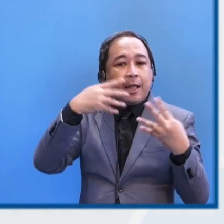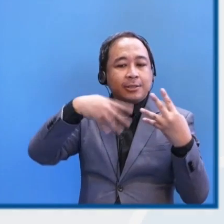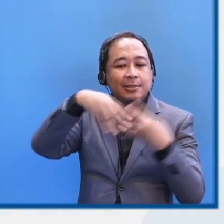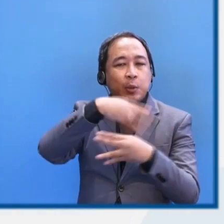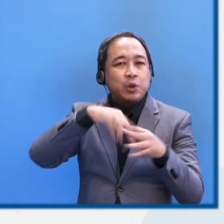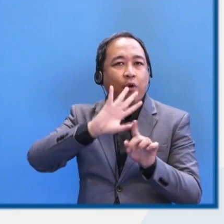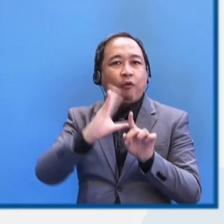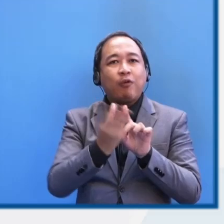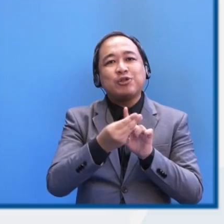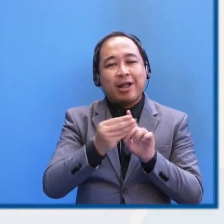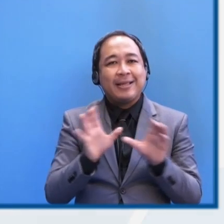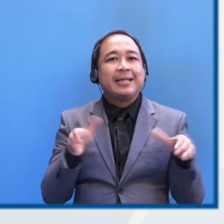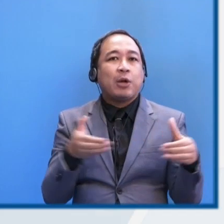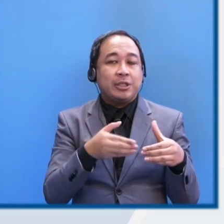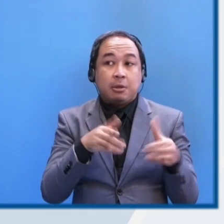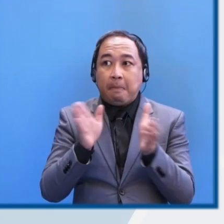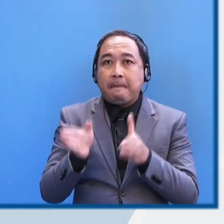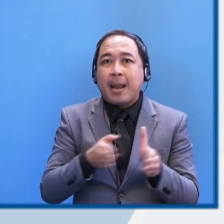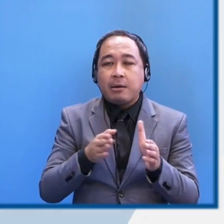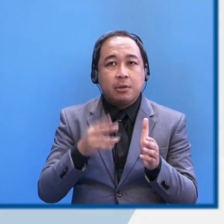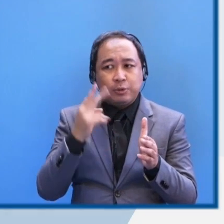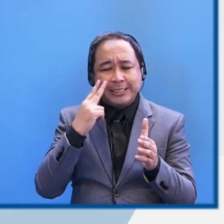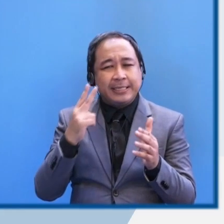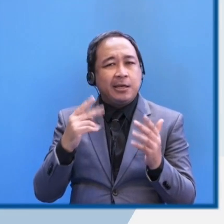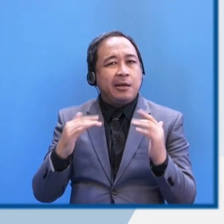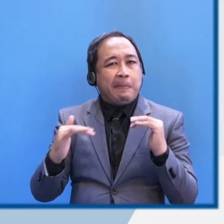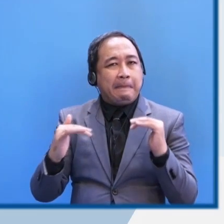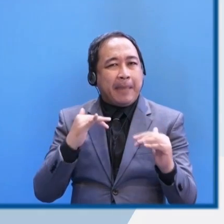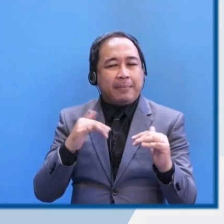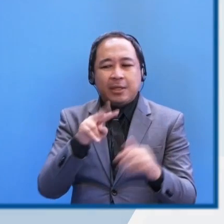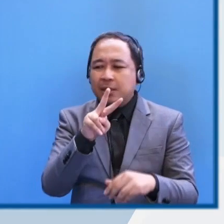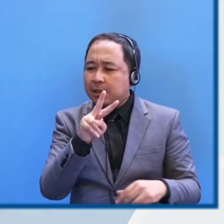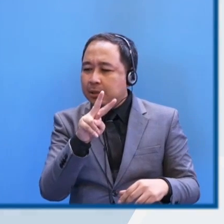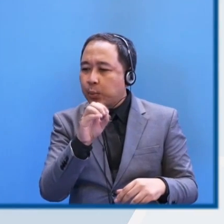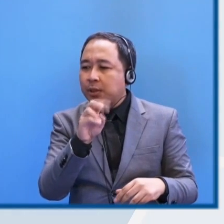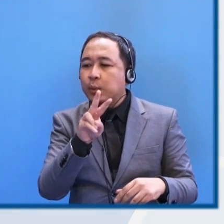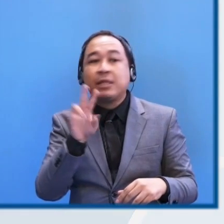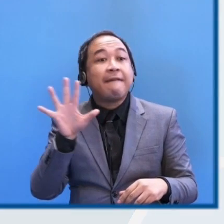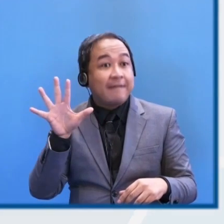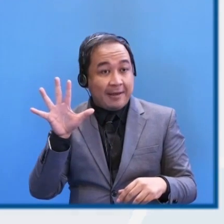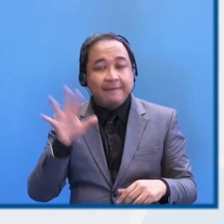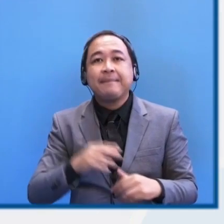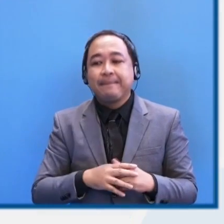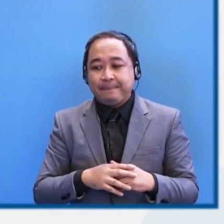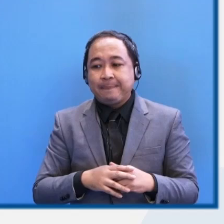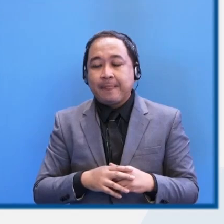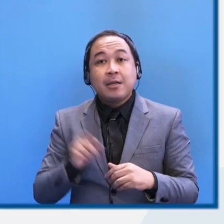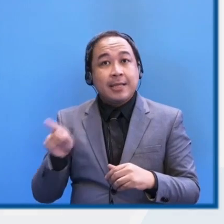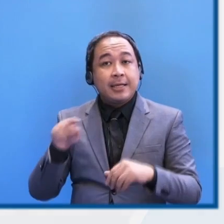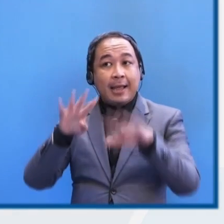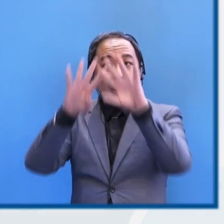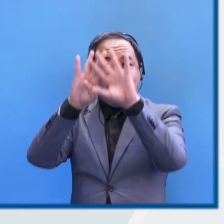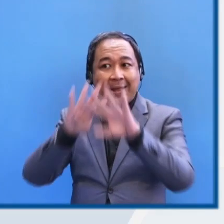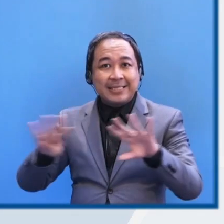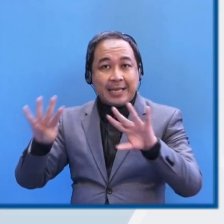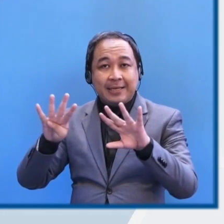the ACC Blueprint 2025. The disaster management as part of the blueprint is taken care of by the ASEAN